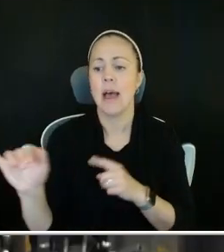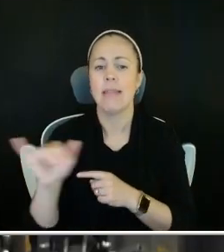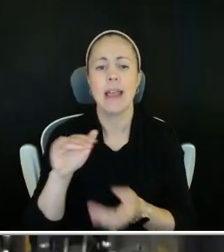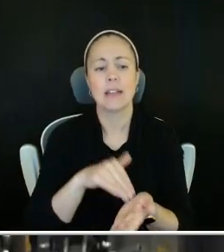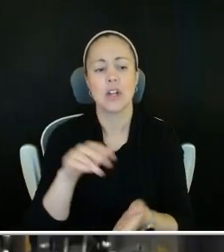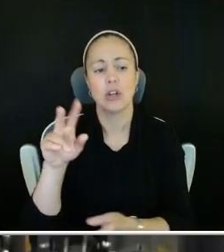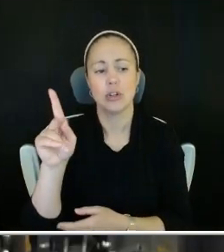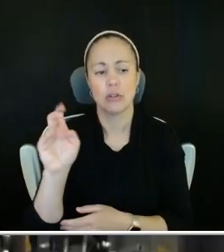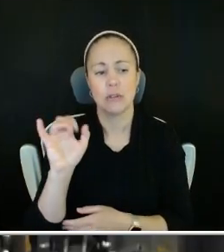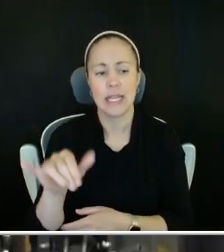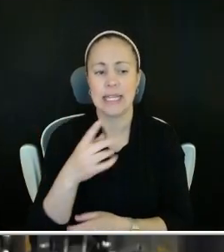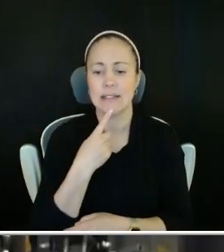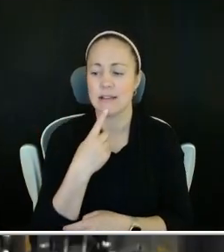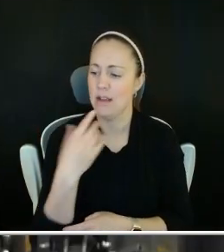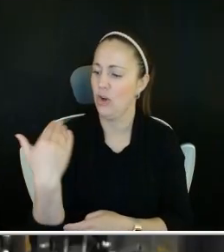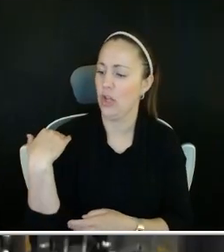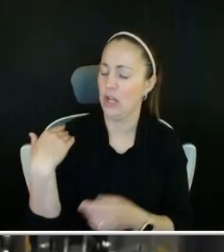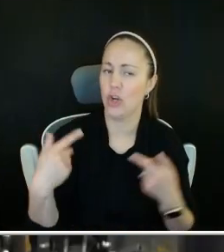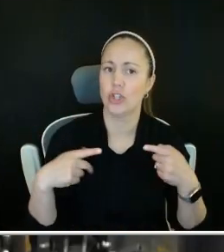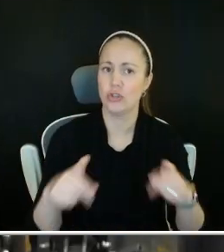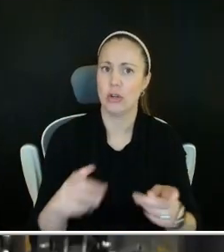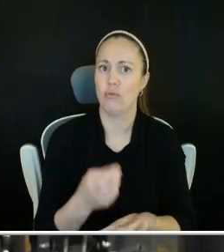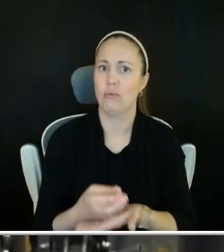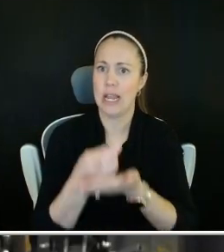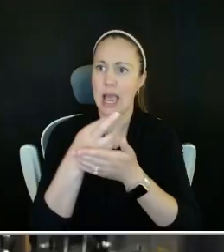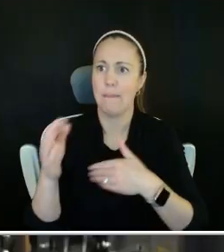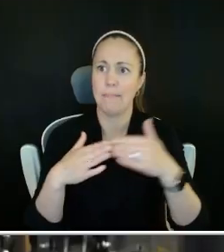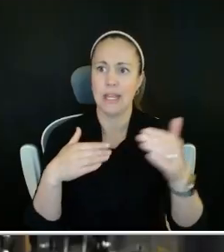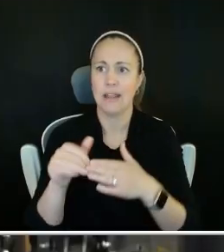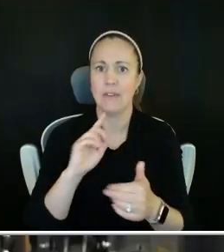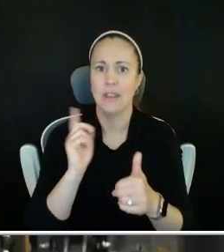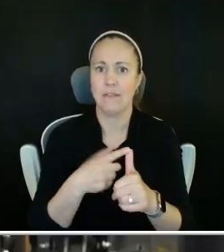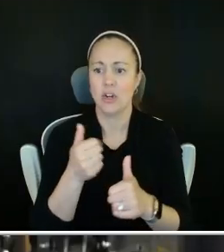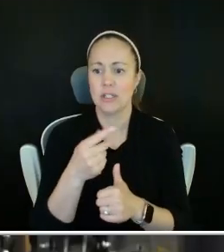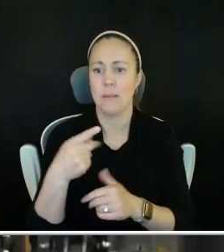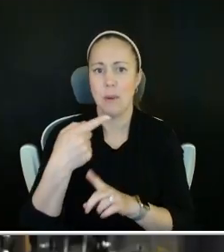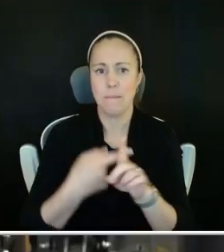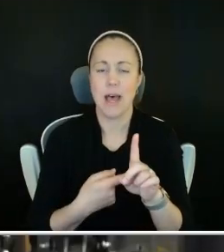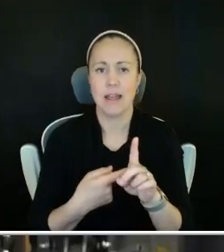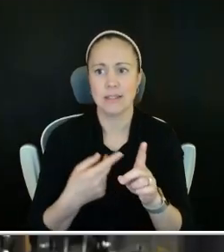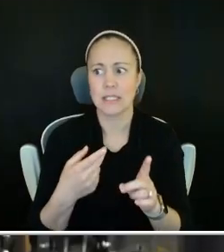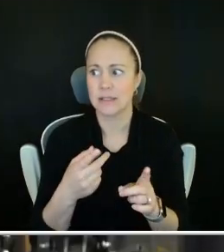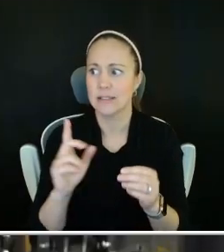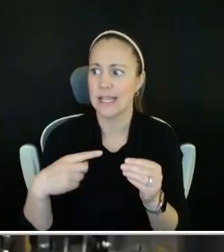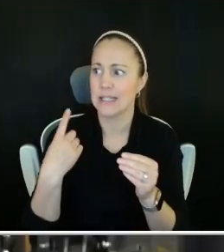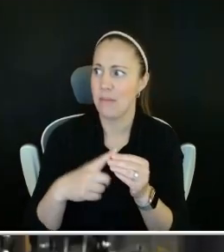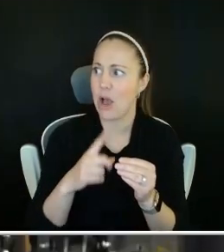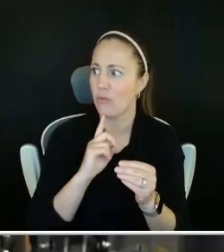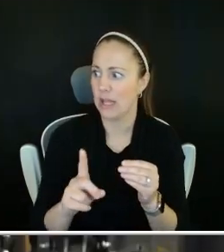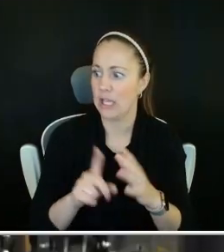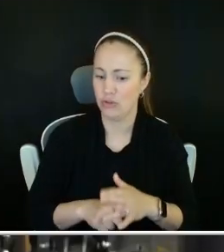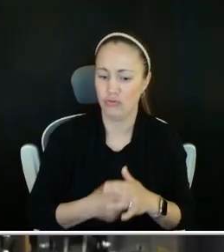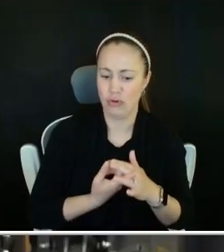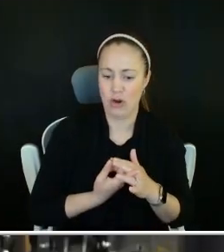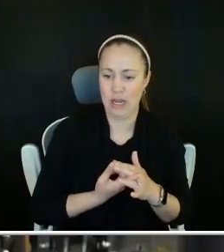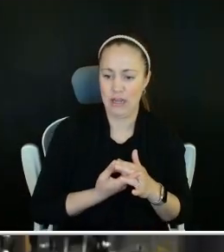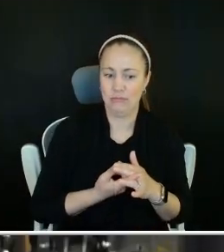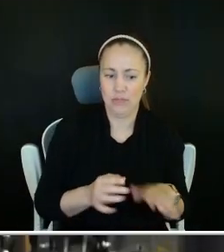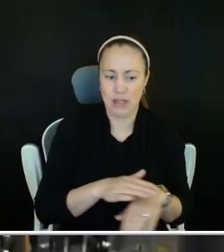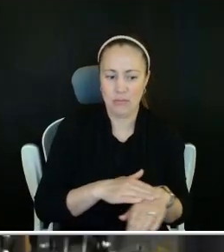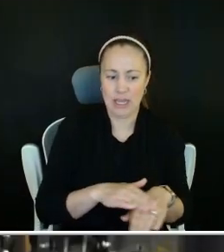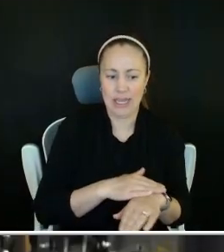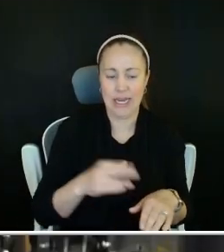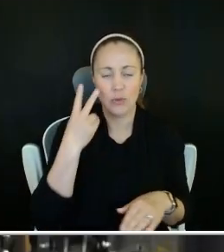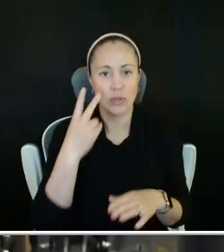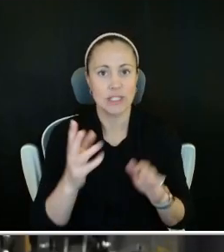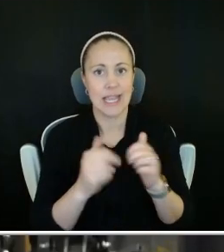on during this rehab and even the first couple months of rehab, it's really about building from the ground up. So we're looking at how their foot and ankle works and how their